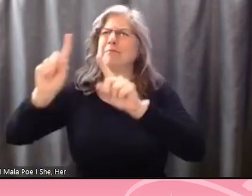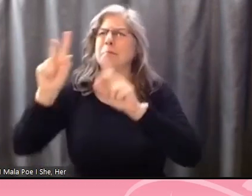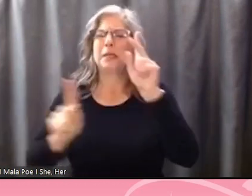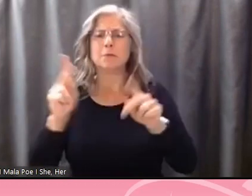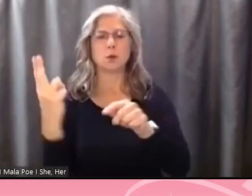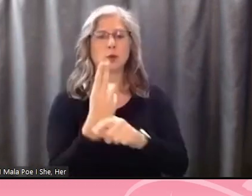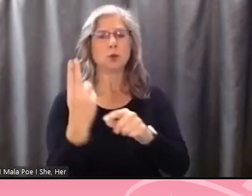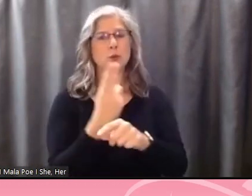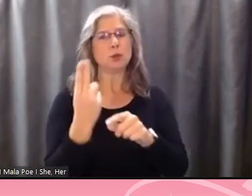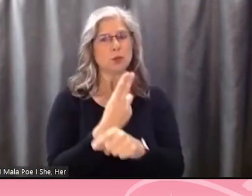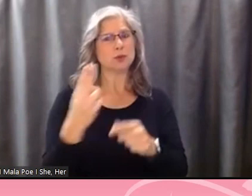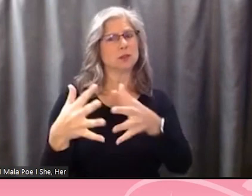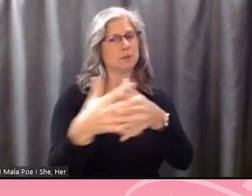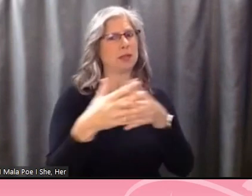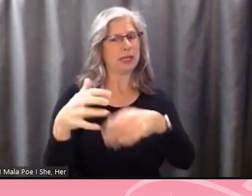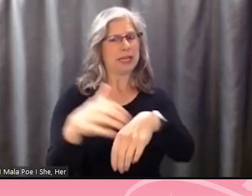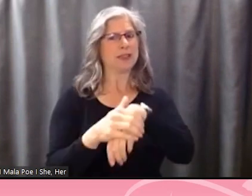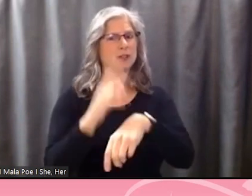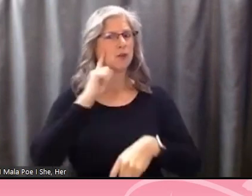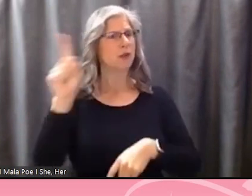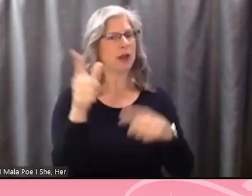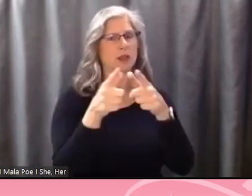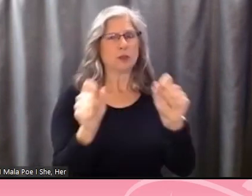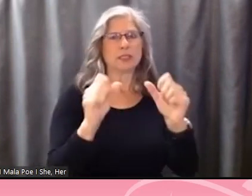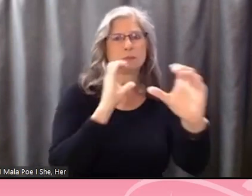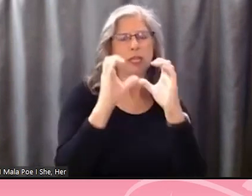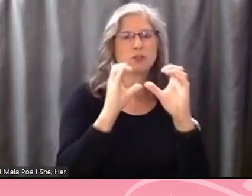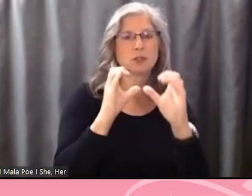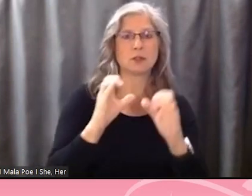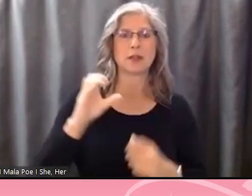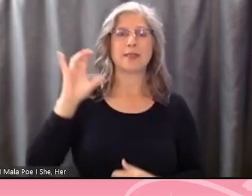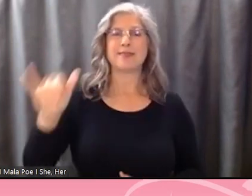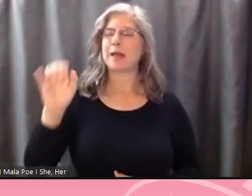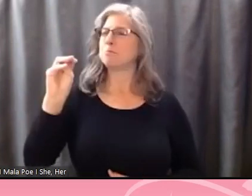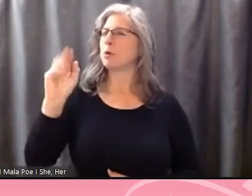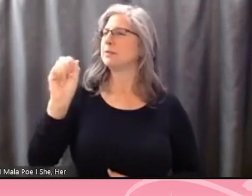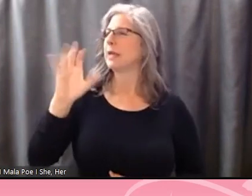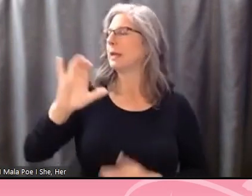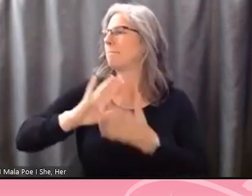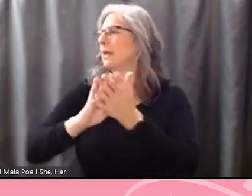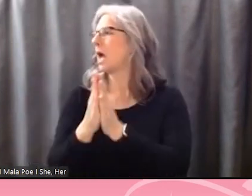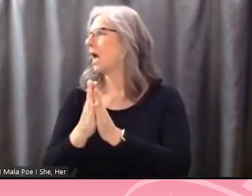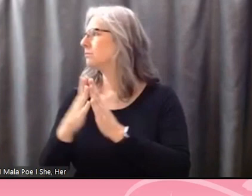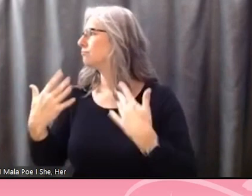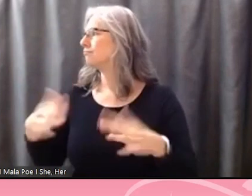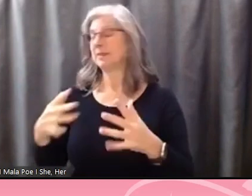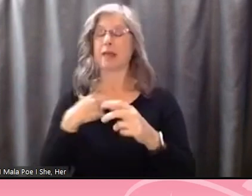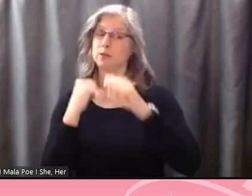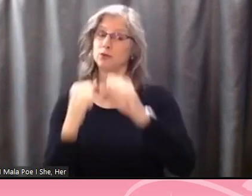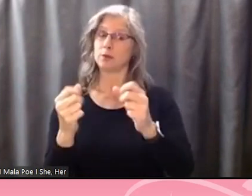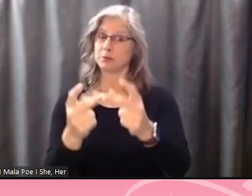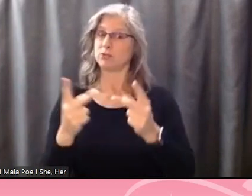as their linguistic communication code. The mosaic then becomes, in the strong position that I'm sharing